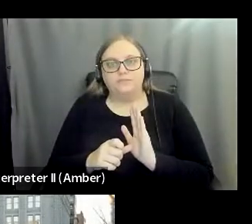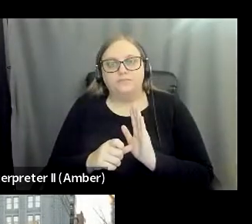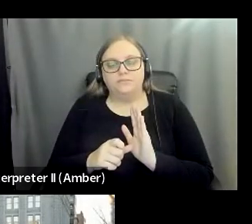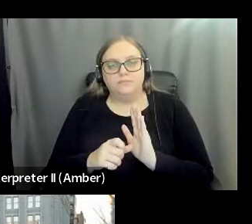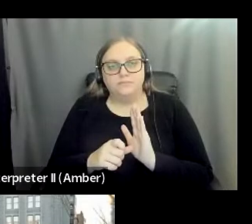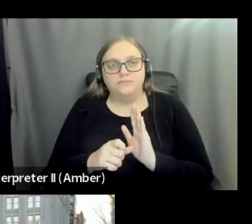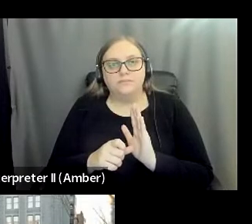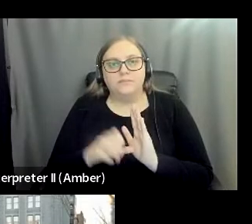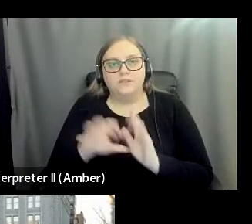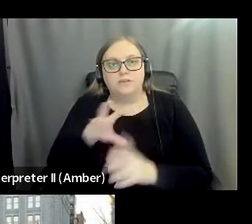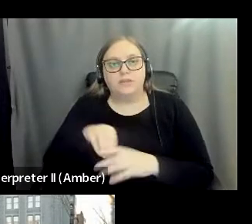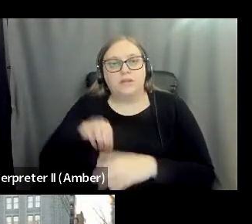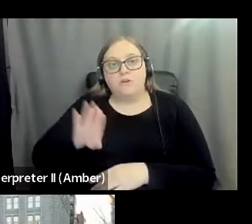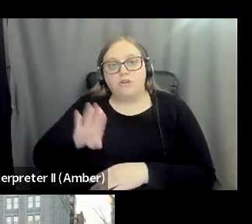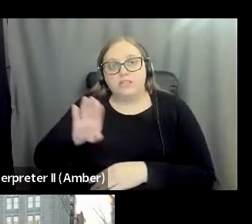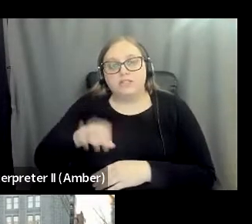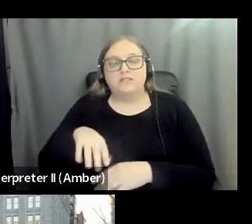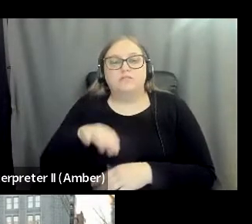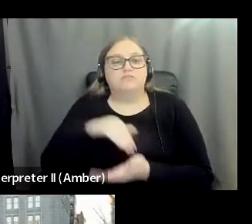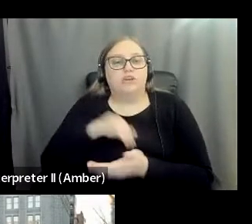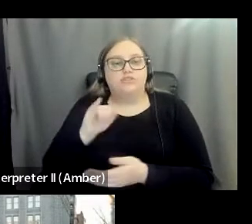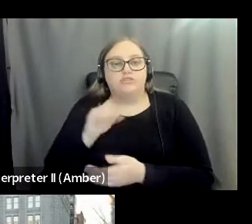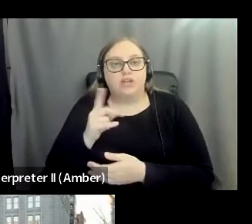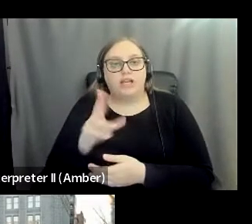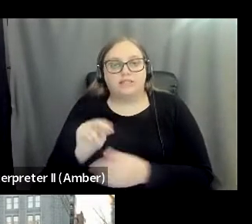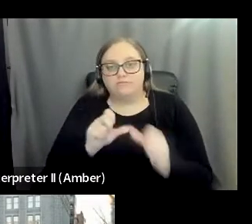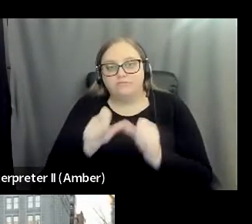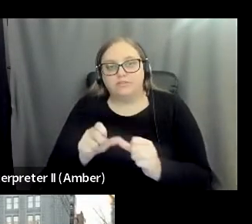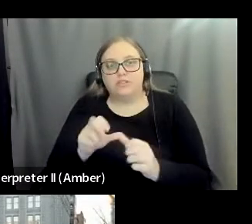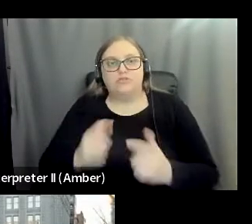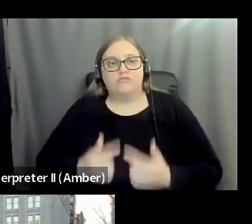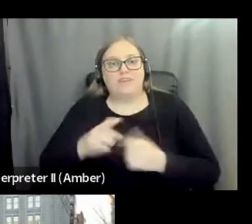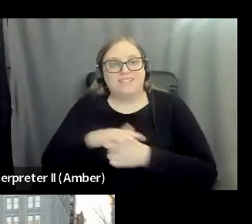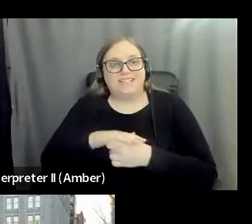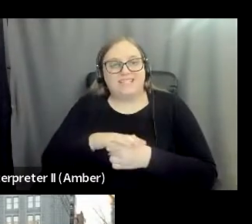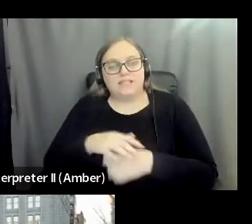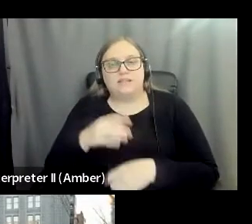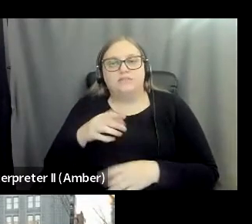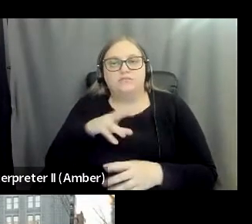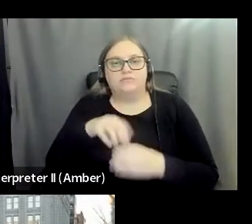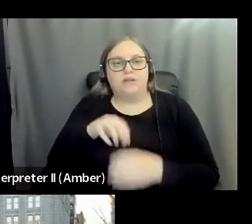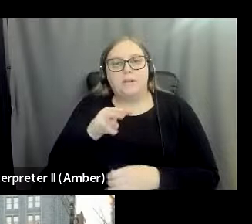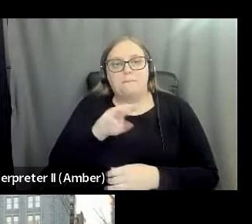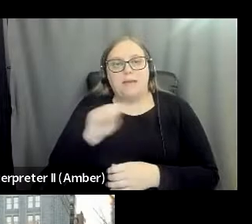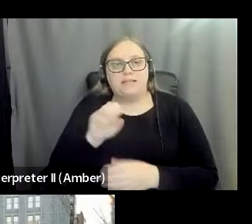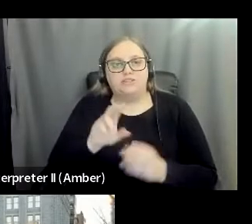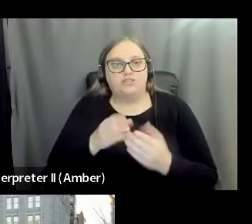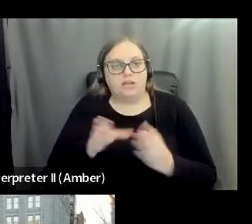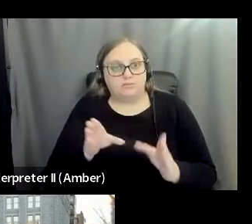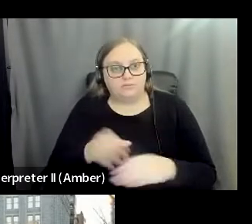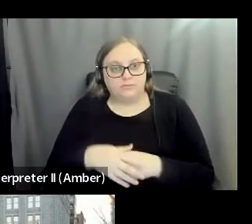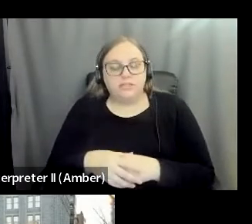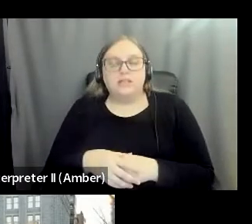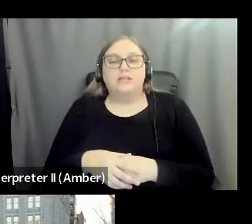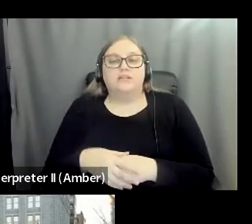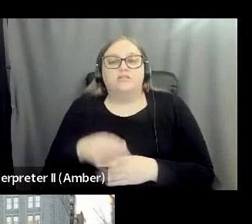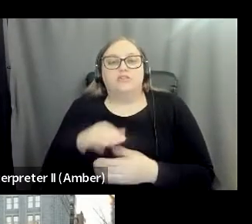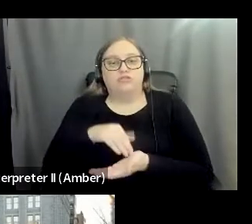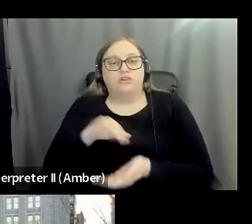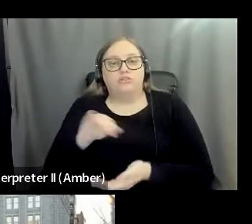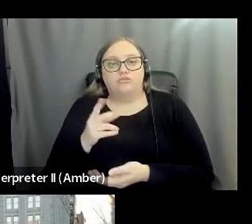in Boston, Dr. Jackson went on to complete his residency and a medical fellowship at Massachusetts General. Dr.